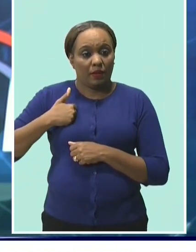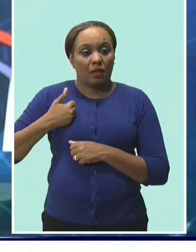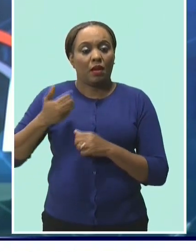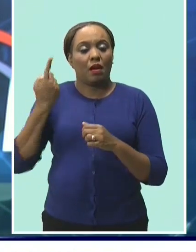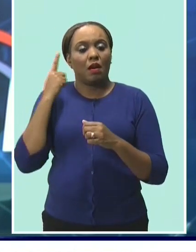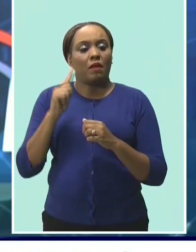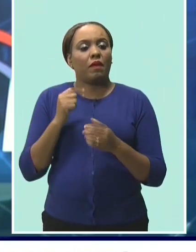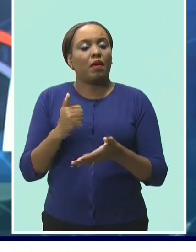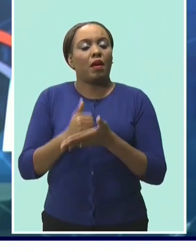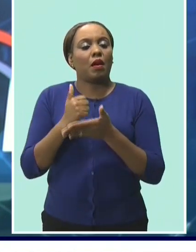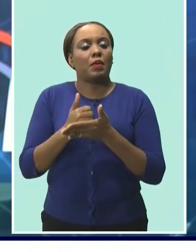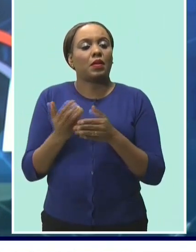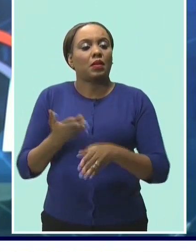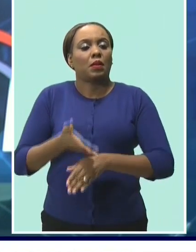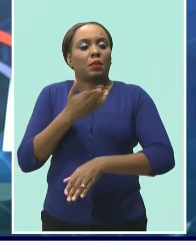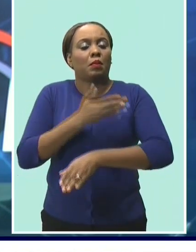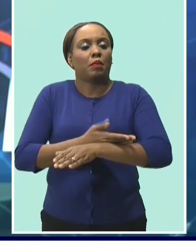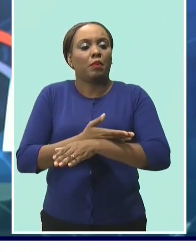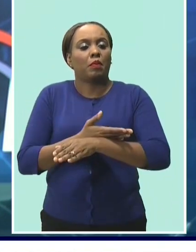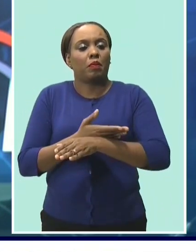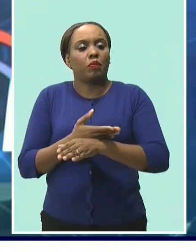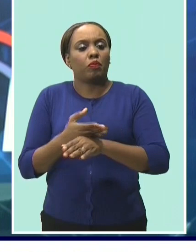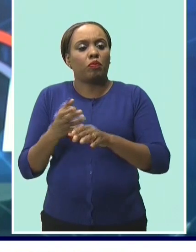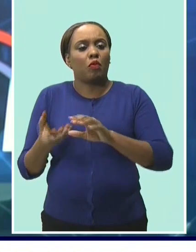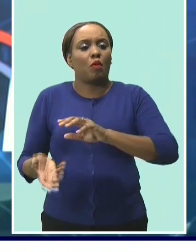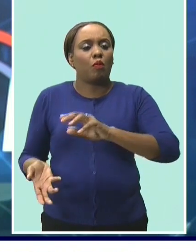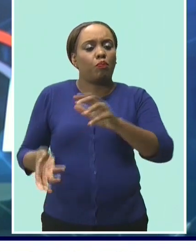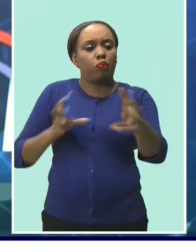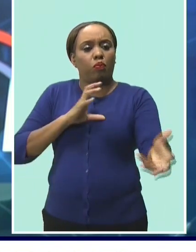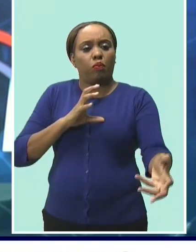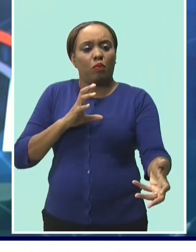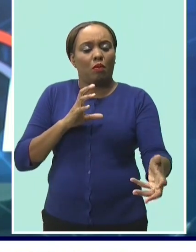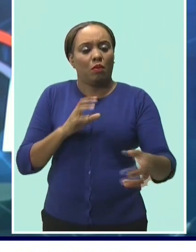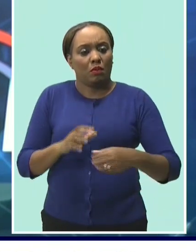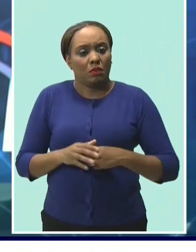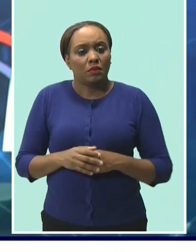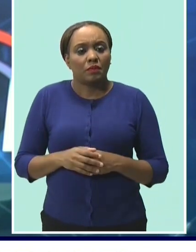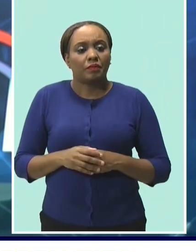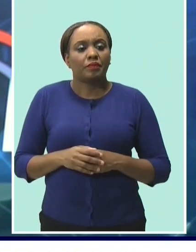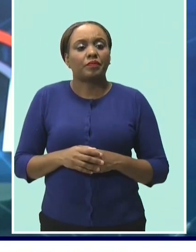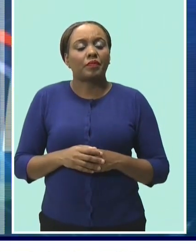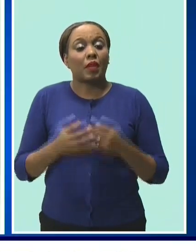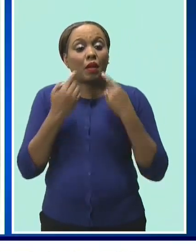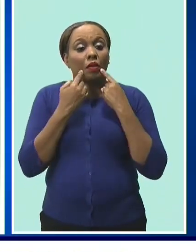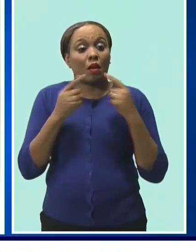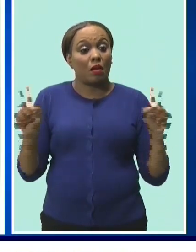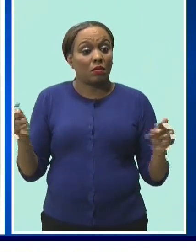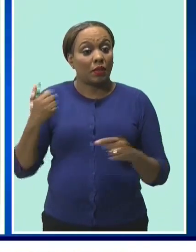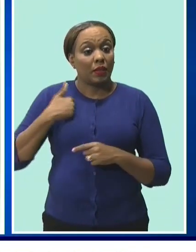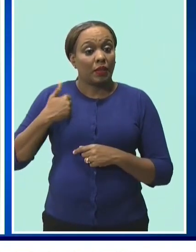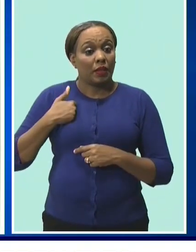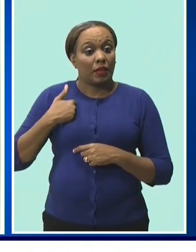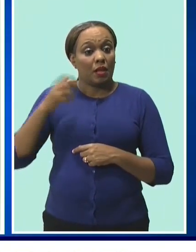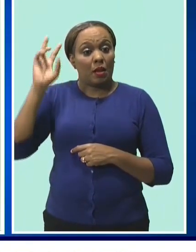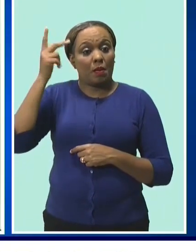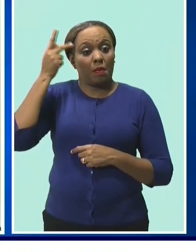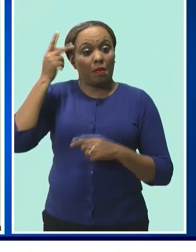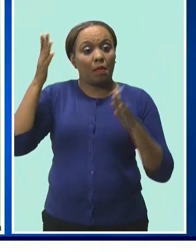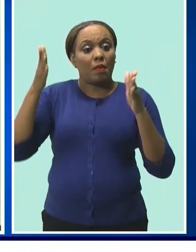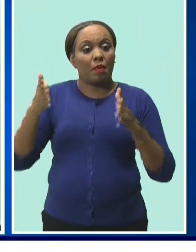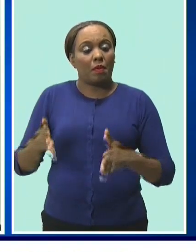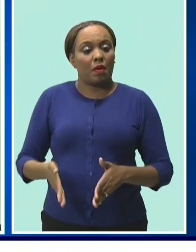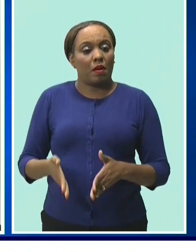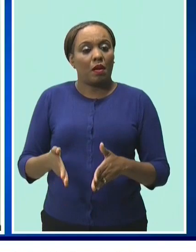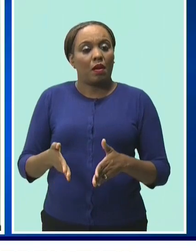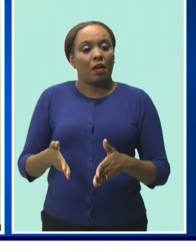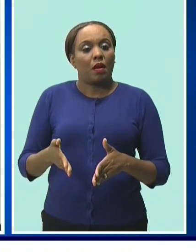of Canada, especially in building disaster resilience. That was one of the main hopes announced as Canadian parliamentarian Emmanuel